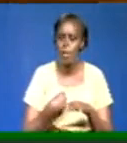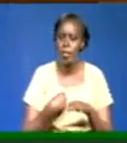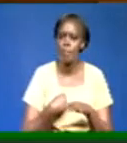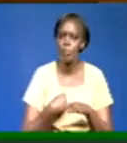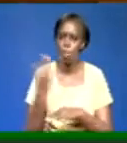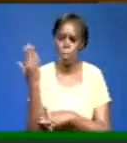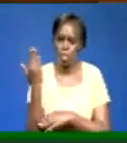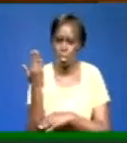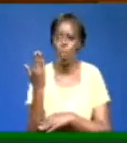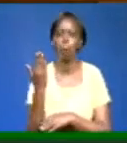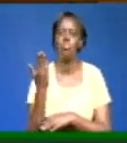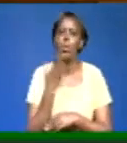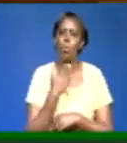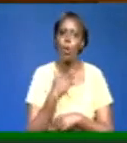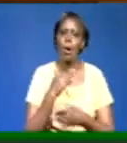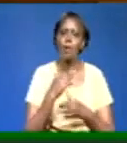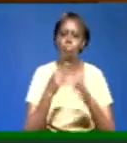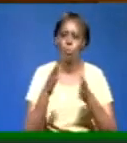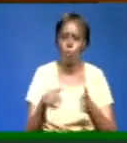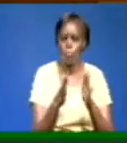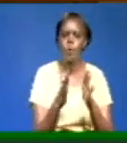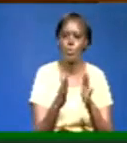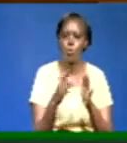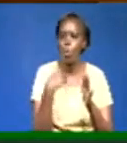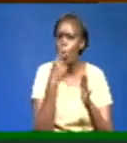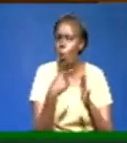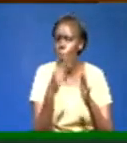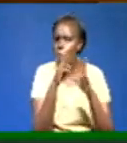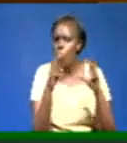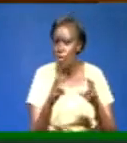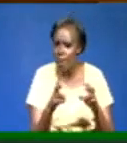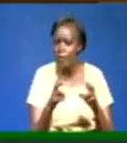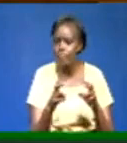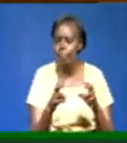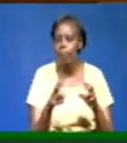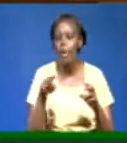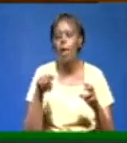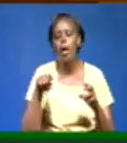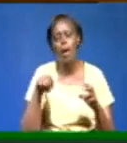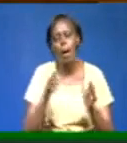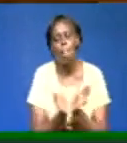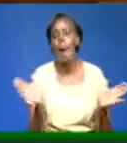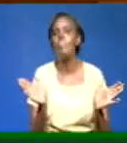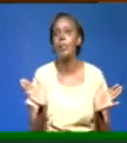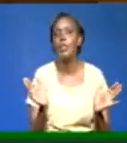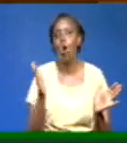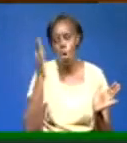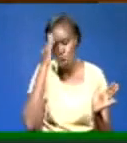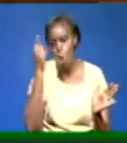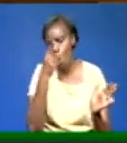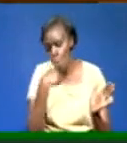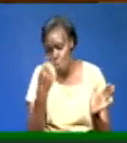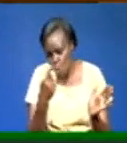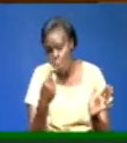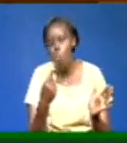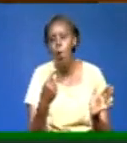for office, we are vetted by the public. They know who we are, they know what we stand for, they decide whether you